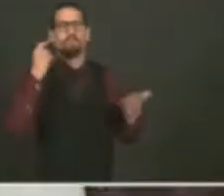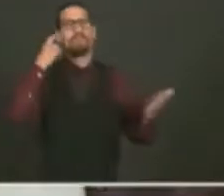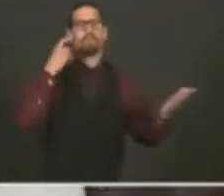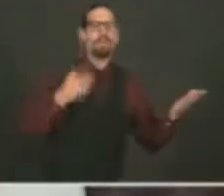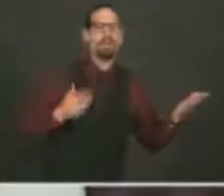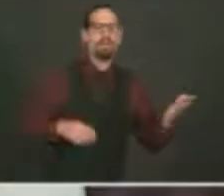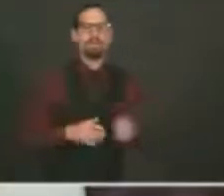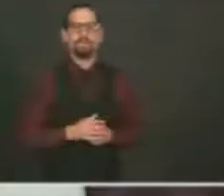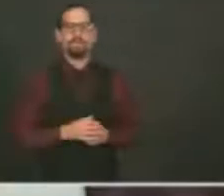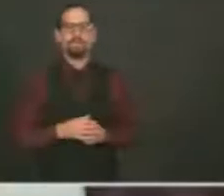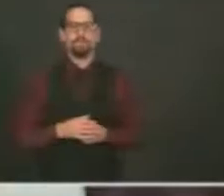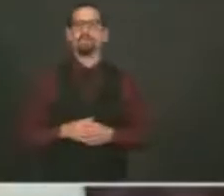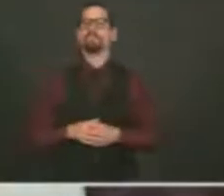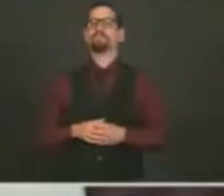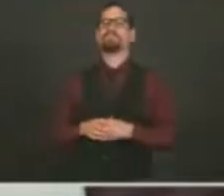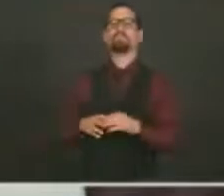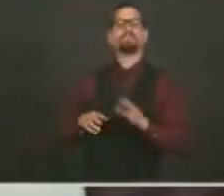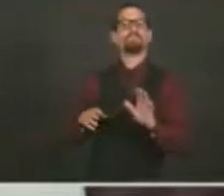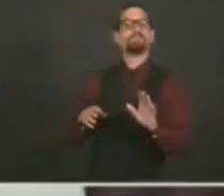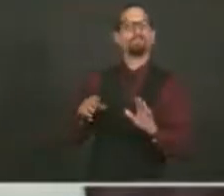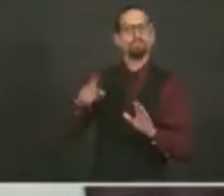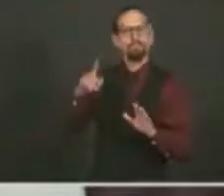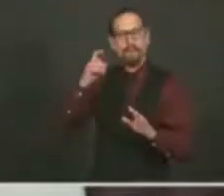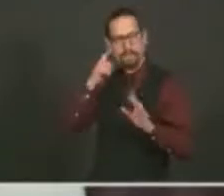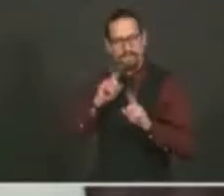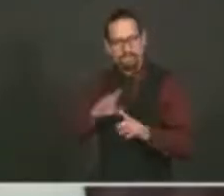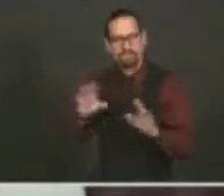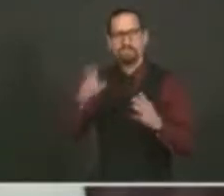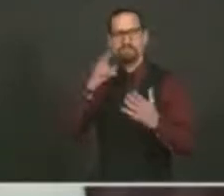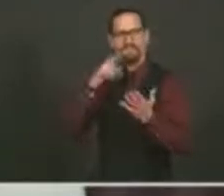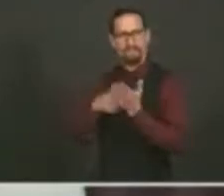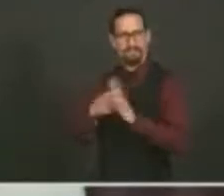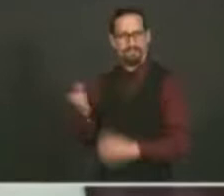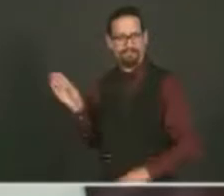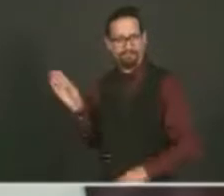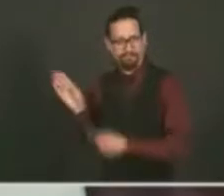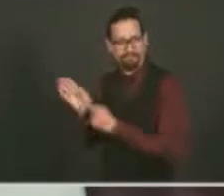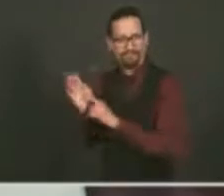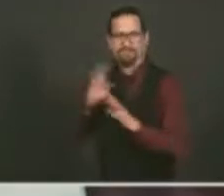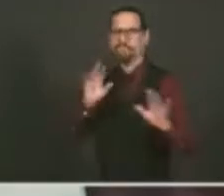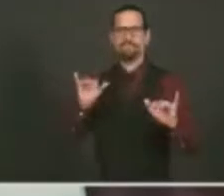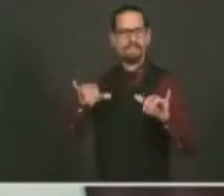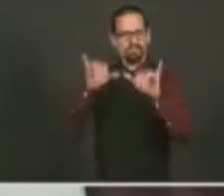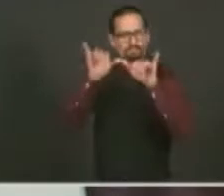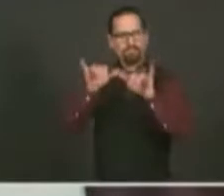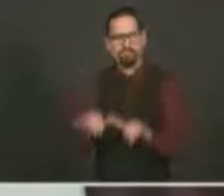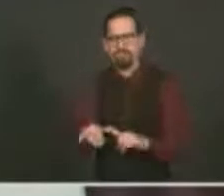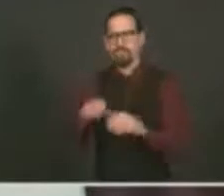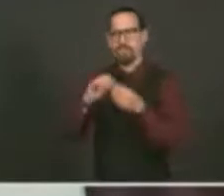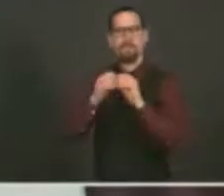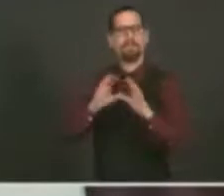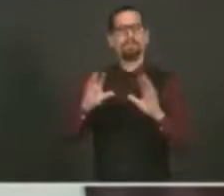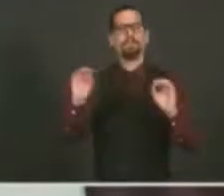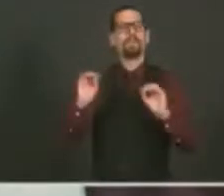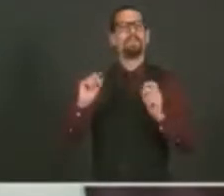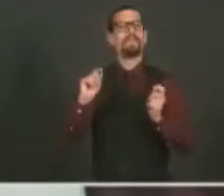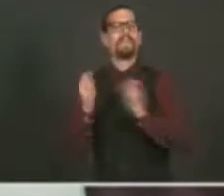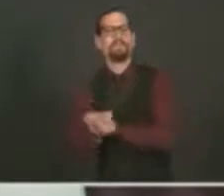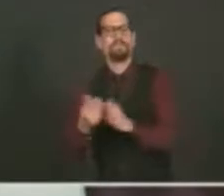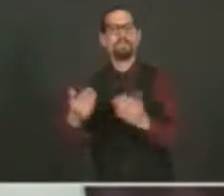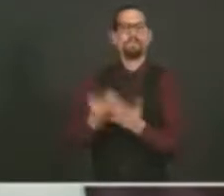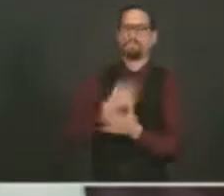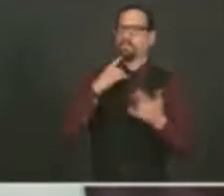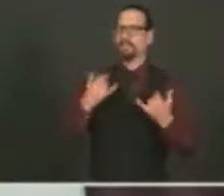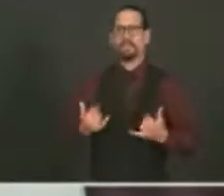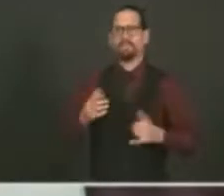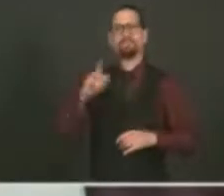be no new metrics. We've spent a lot of time on our data, and these are the metrics we're going to follow. Test positive, cases per 100,000,